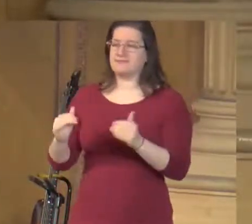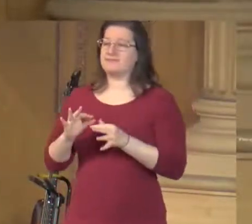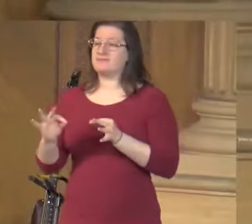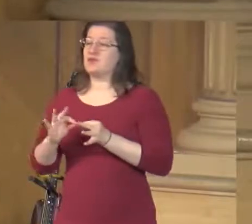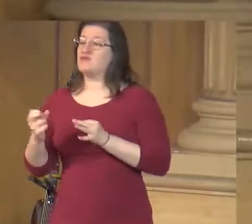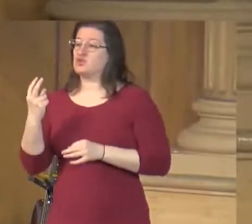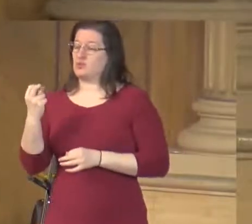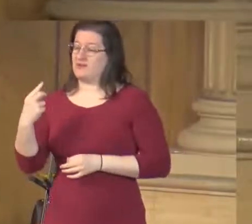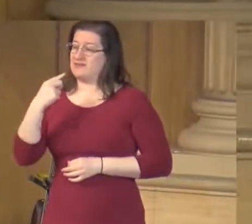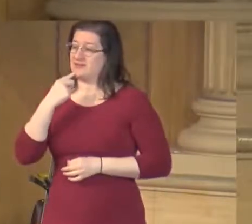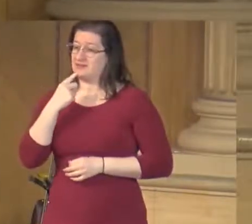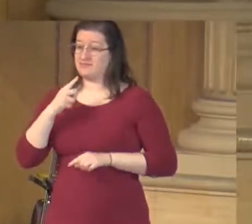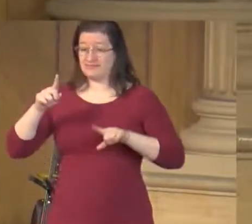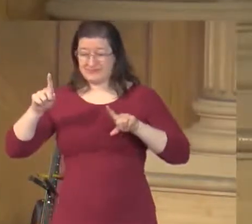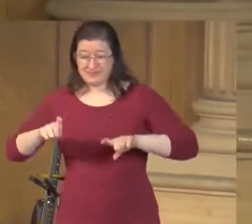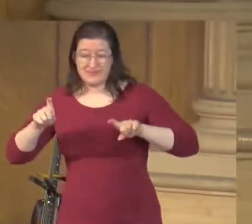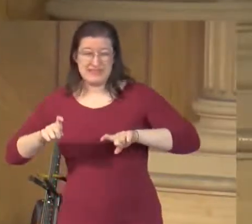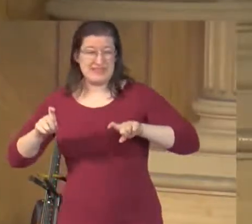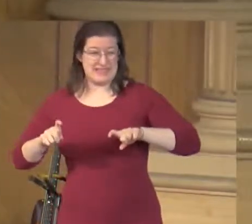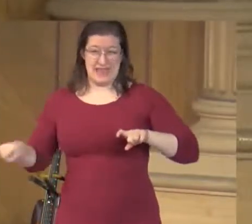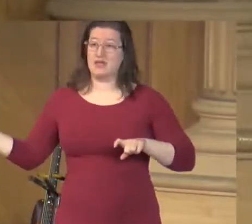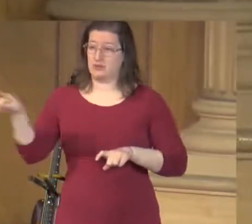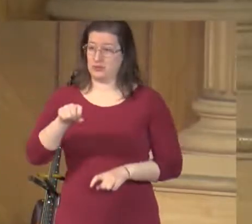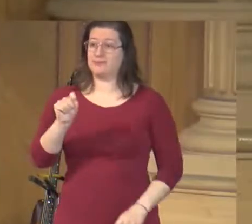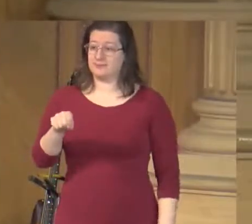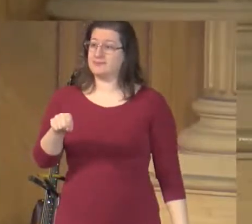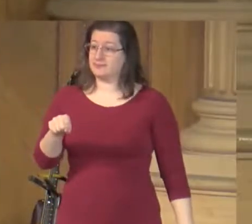that those trials came upon you to test you.